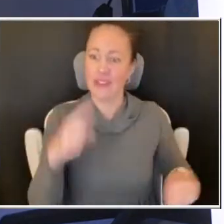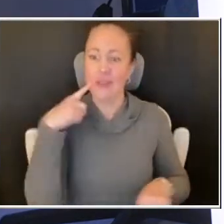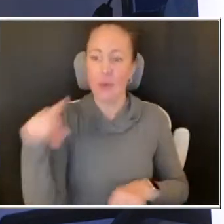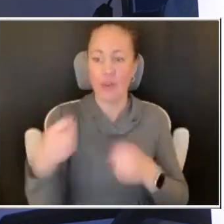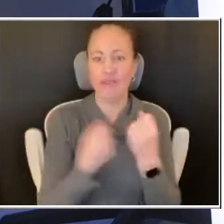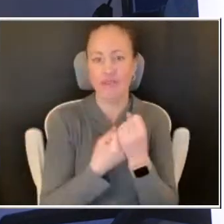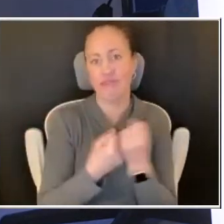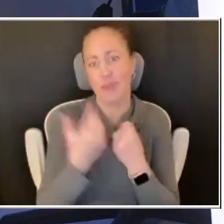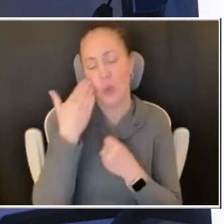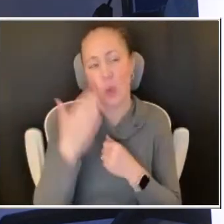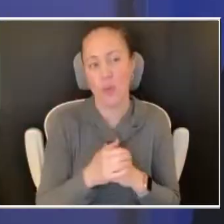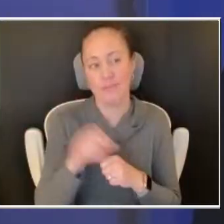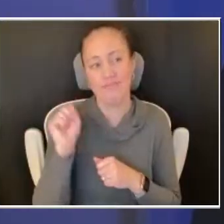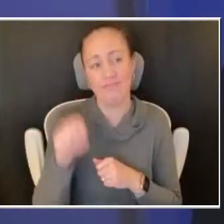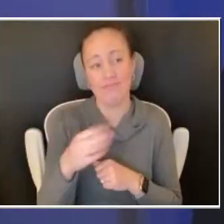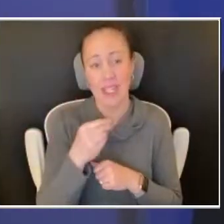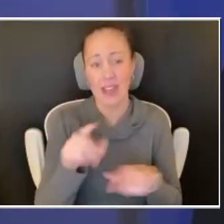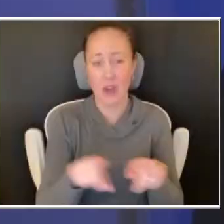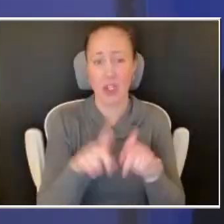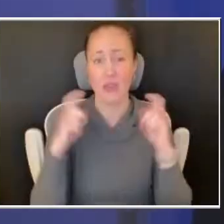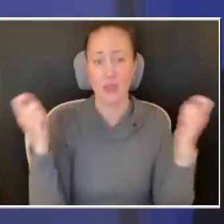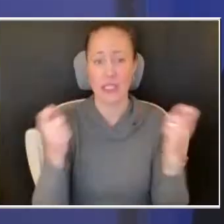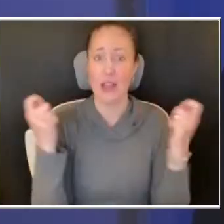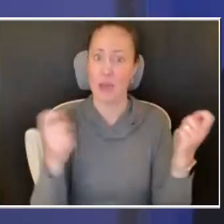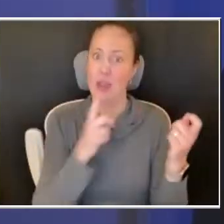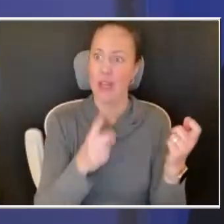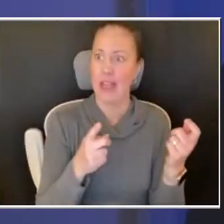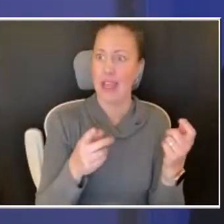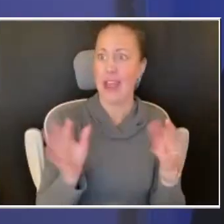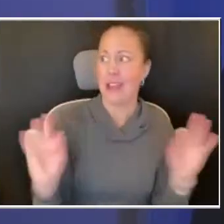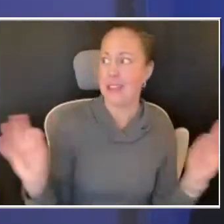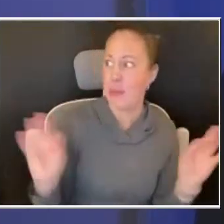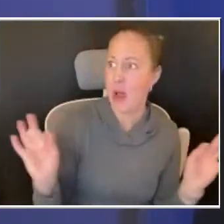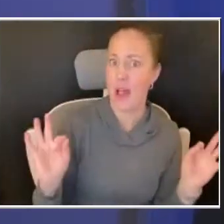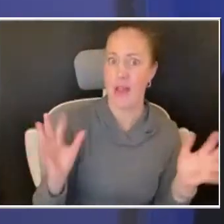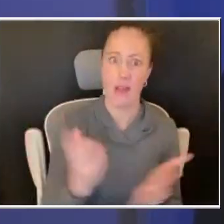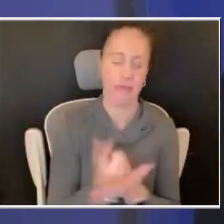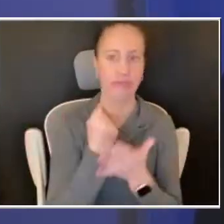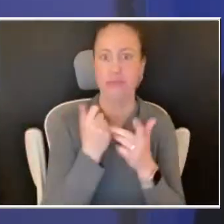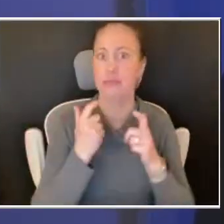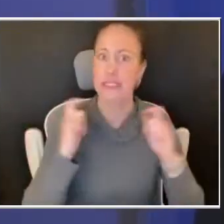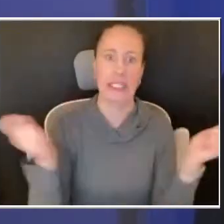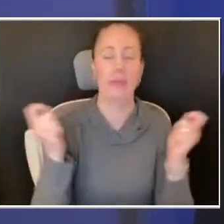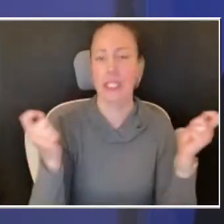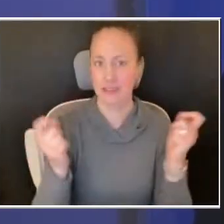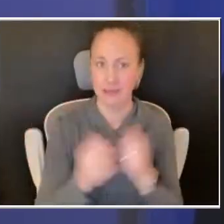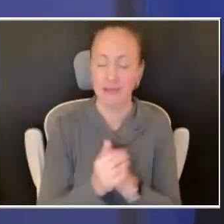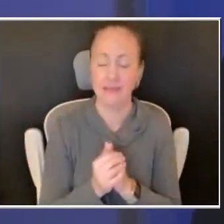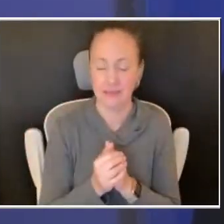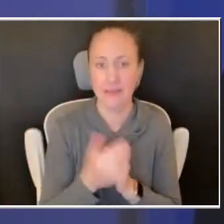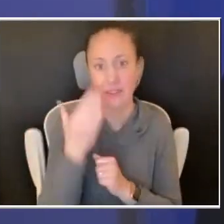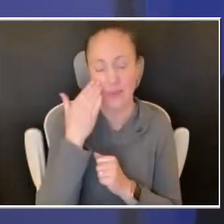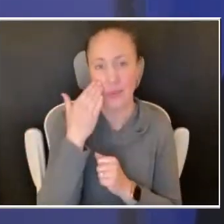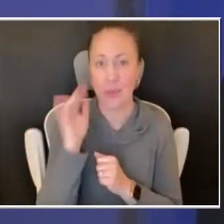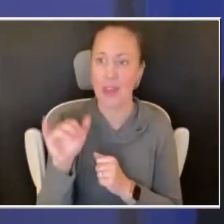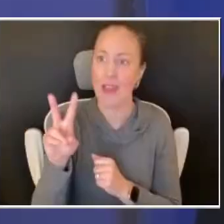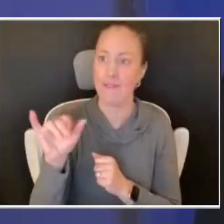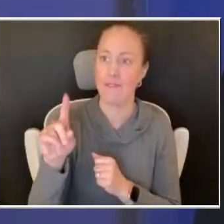and you celebrate a lot of the smallest things. You celebrate the smallest victories. You know, it's